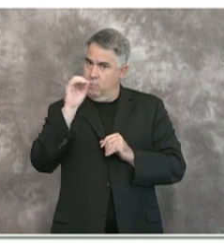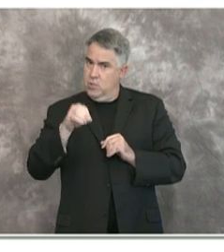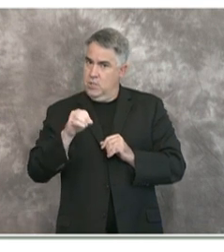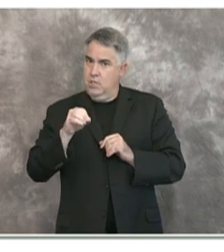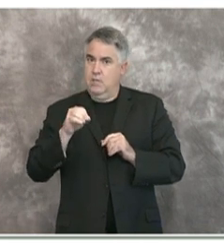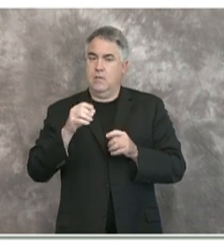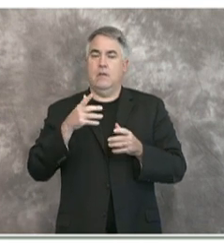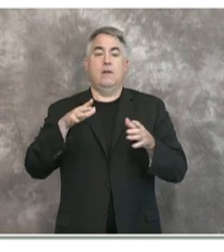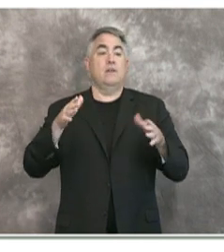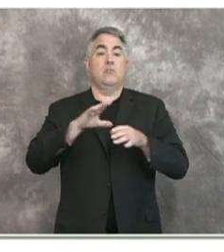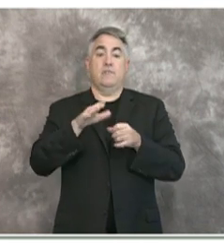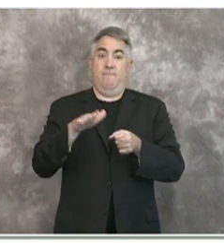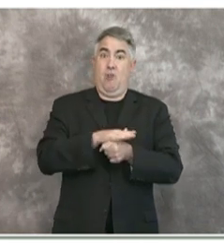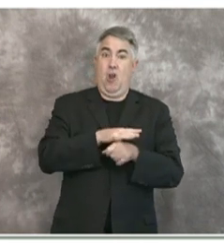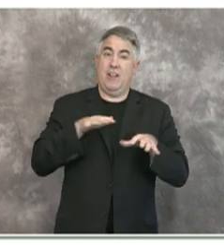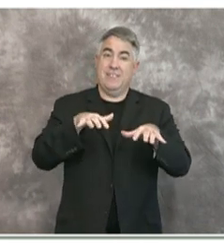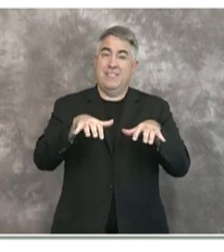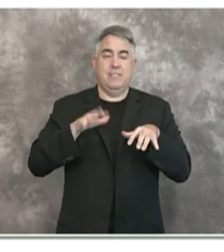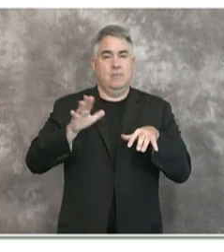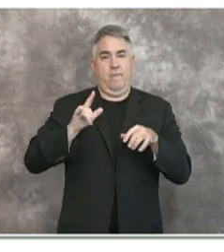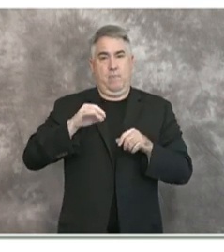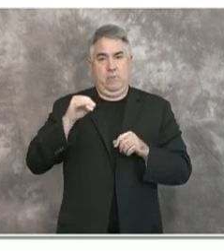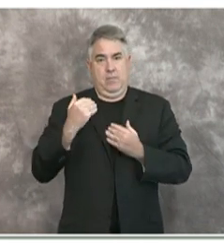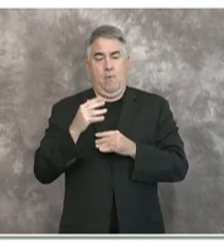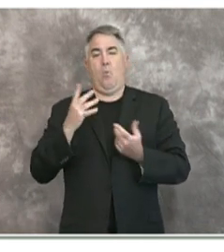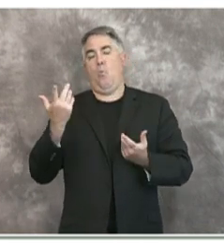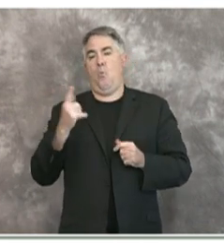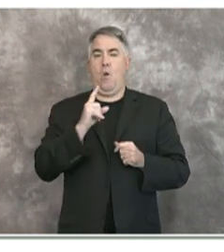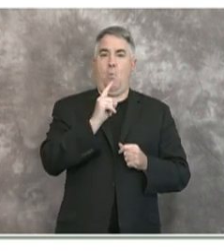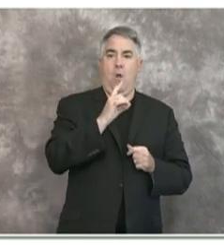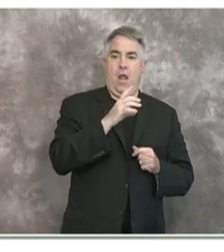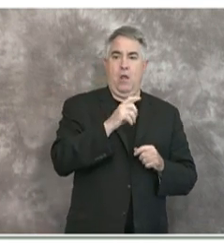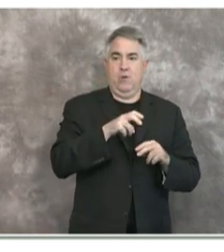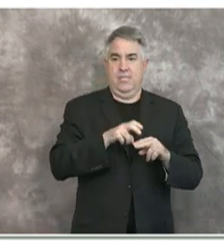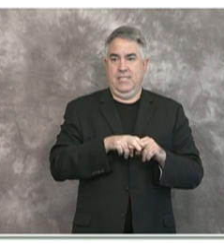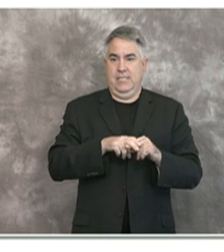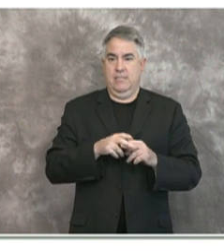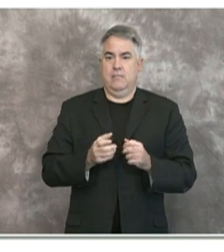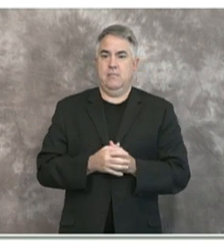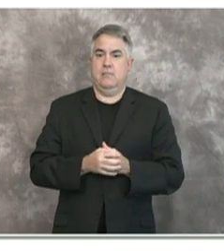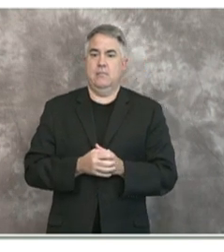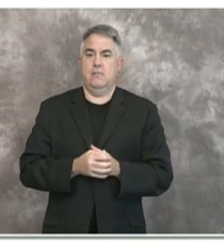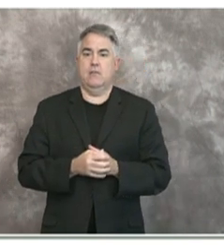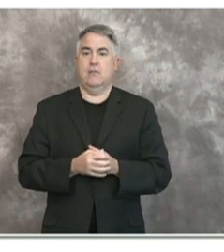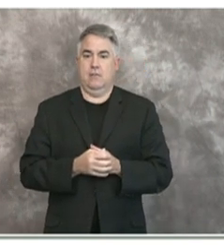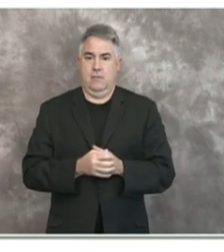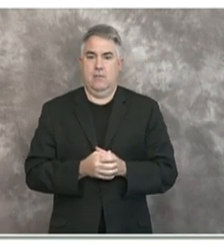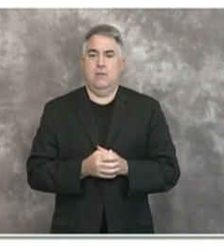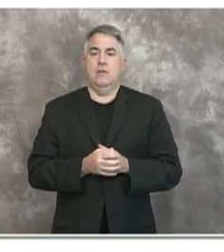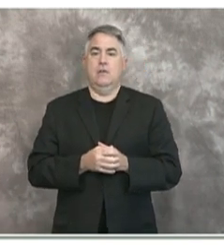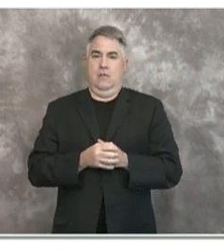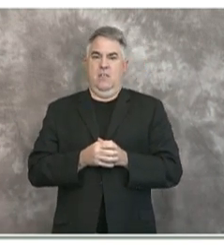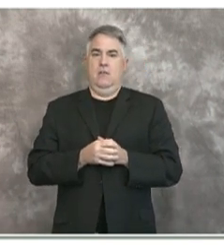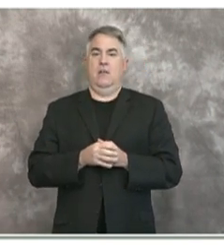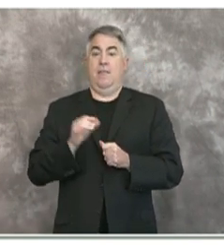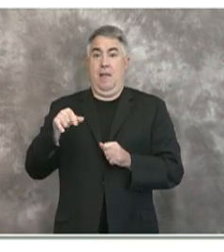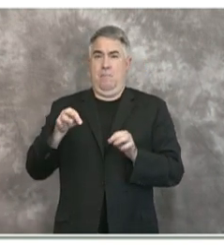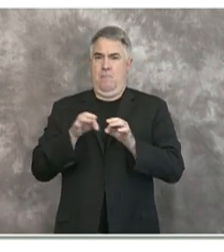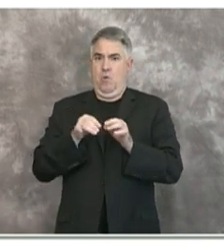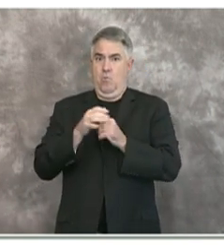worship. These new guidelines allow for parishioners to gather at a place of worship, but limit attendance